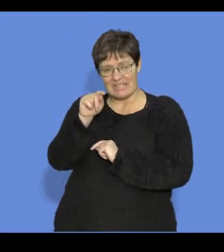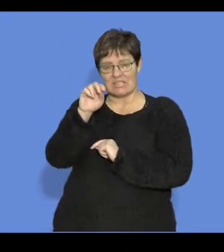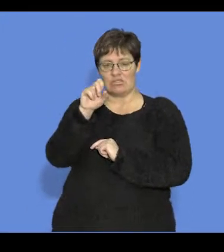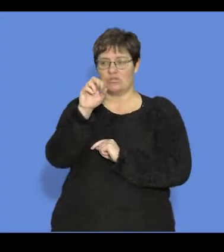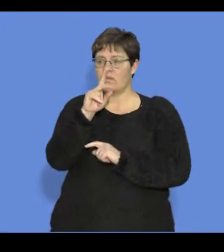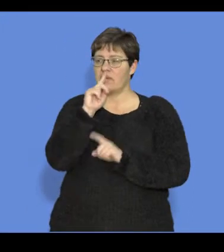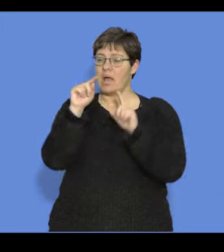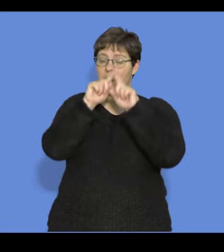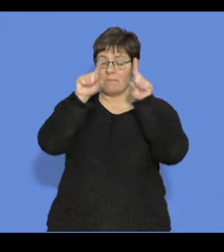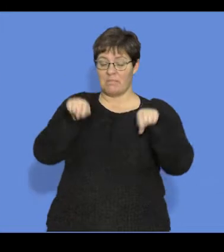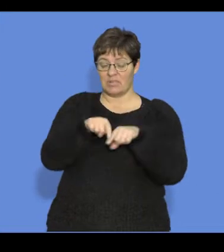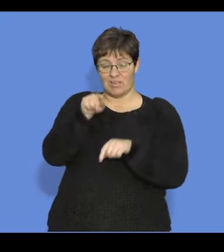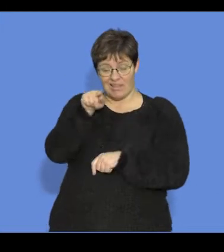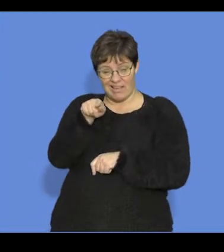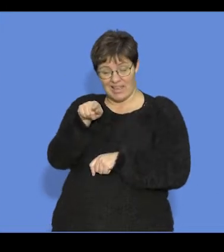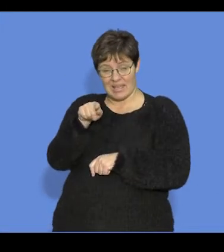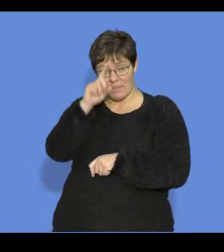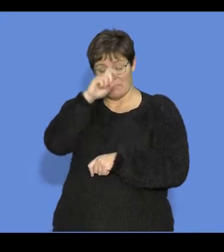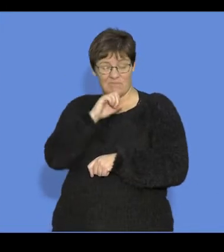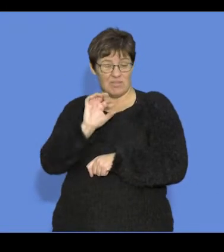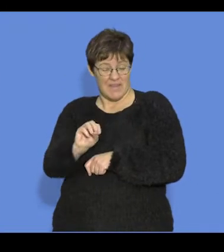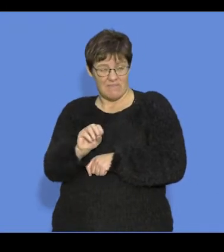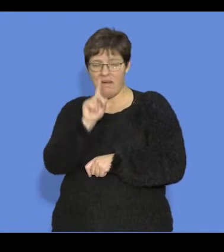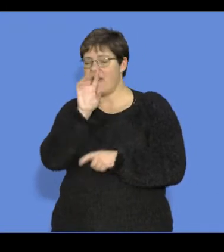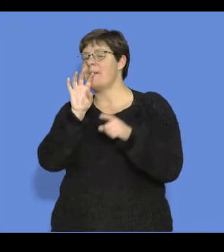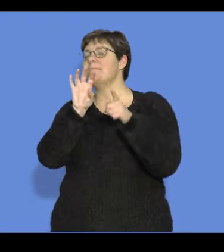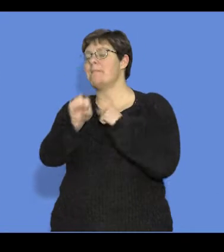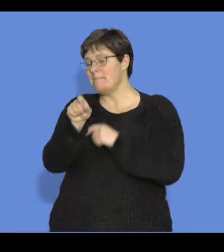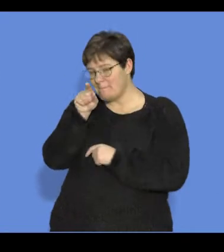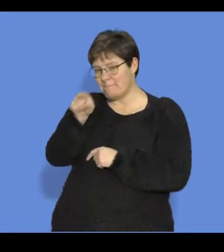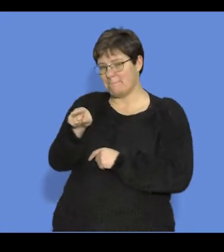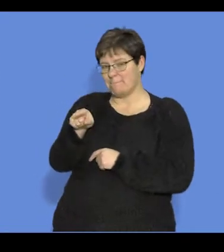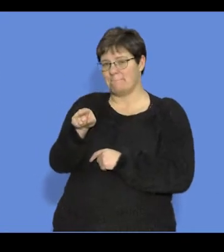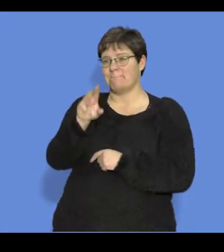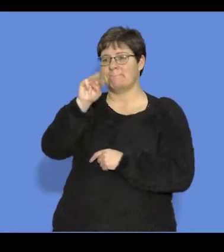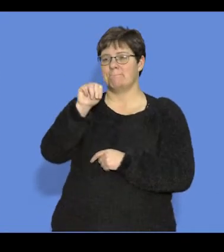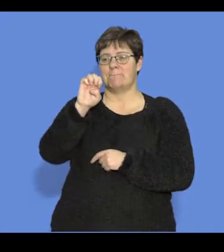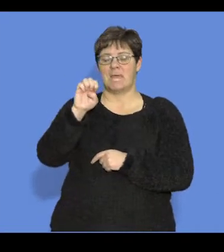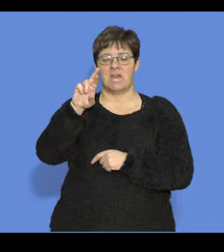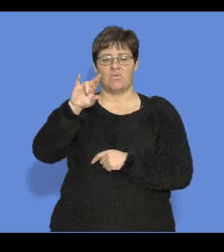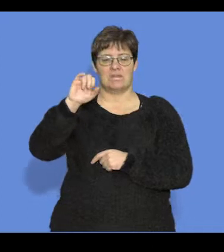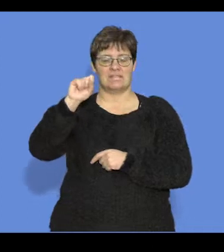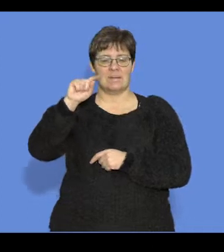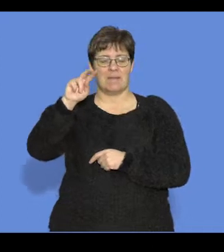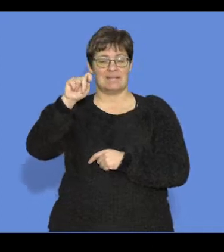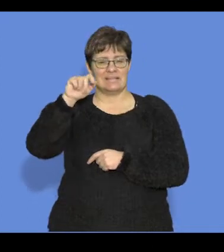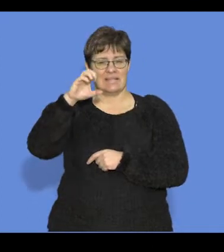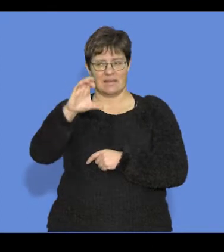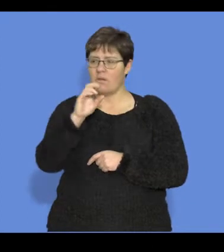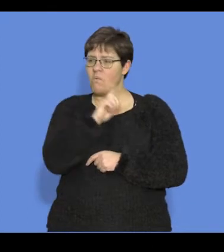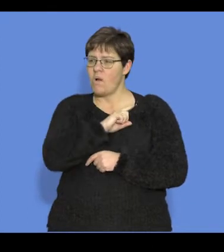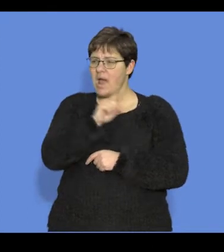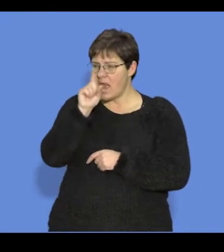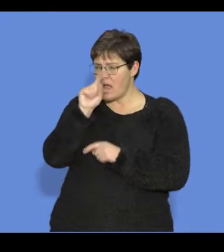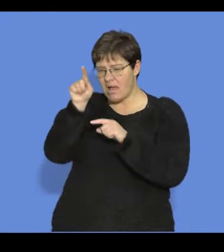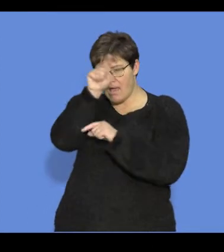a picture like this, you can tell straight away it is meristematic tissue. Because if you